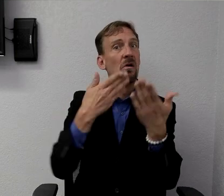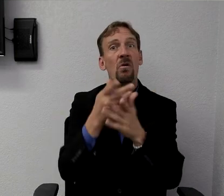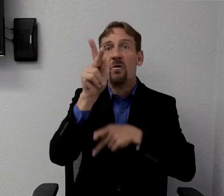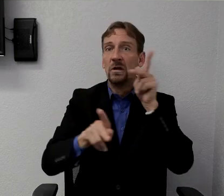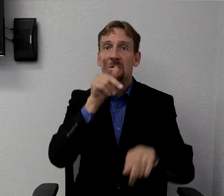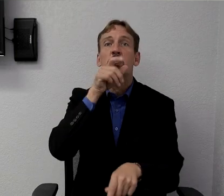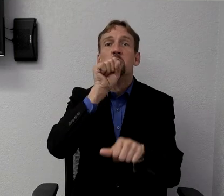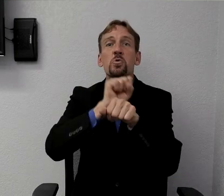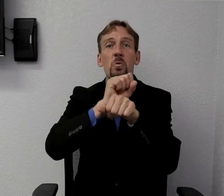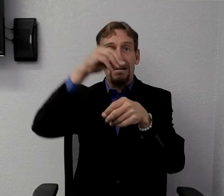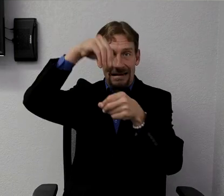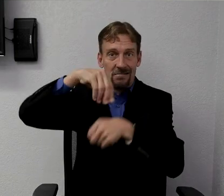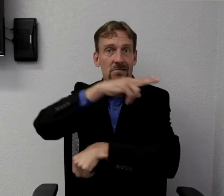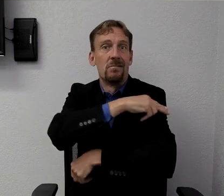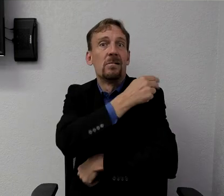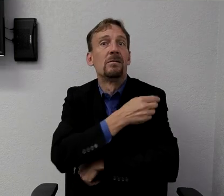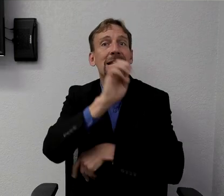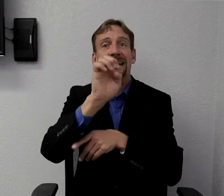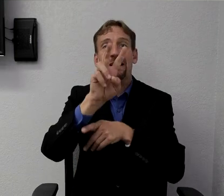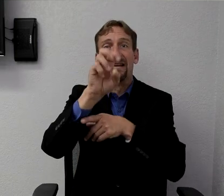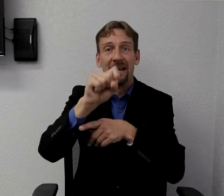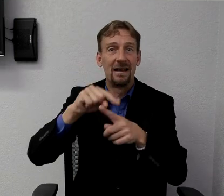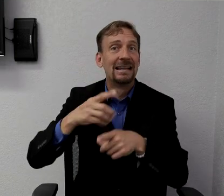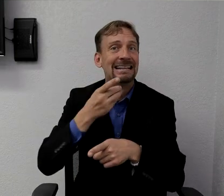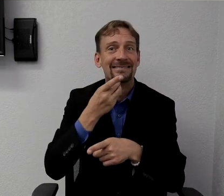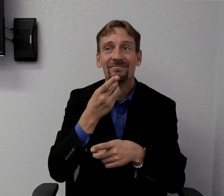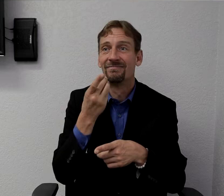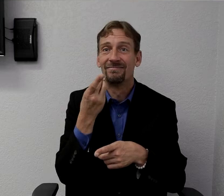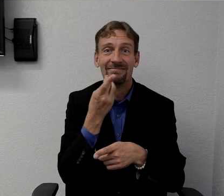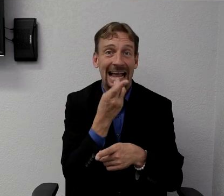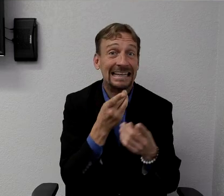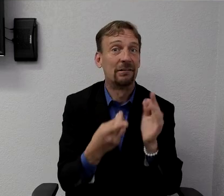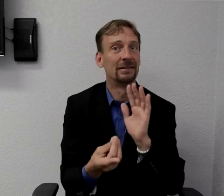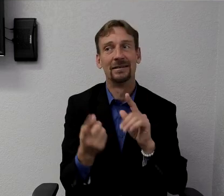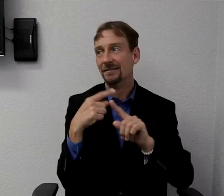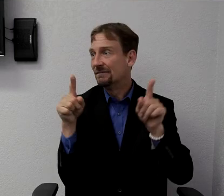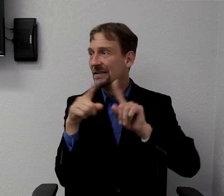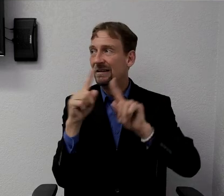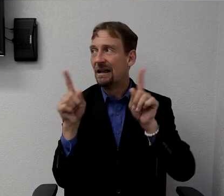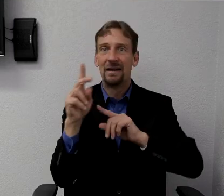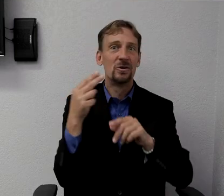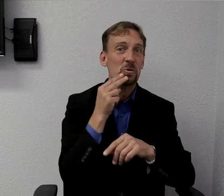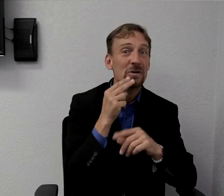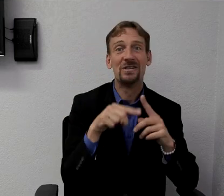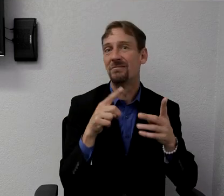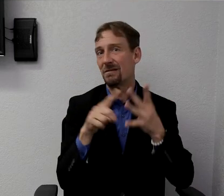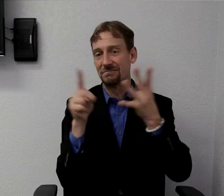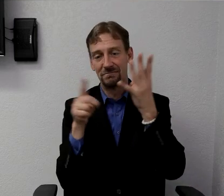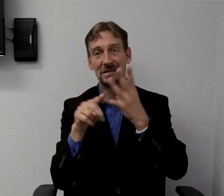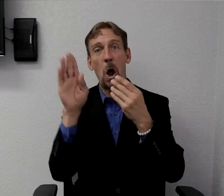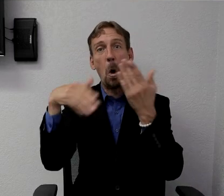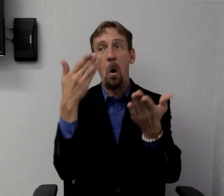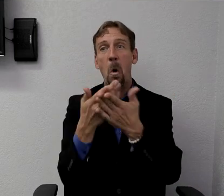EVS workers, the dietary workers, everybody throughout the hospital that is just selflessly putting themselves on the